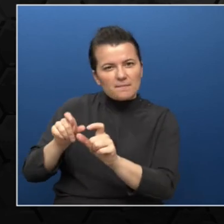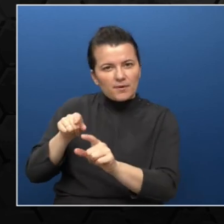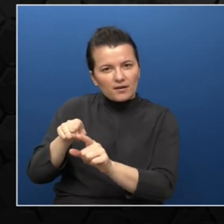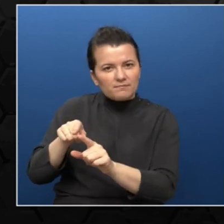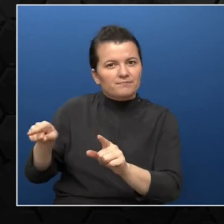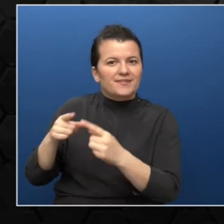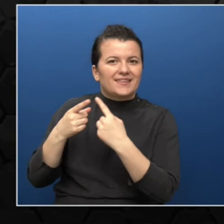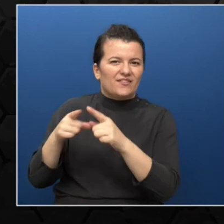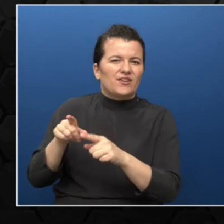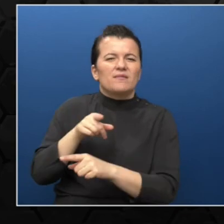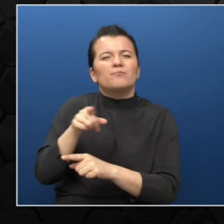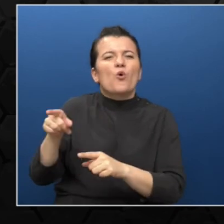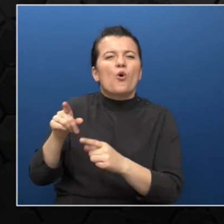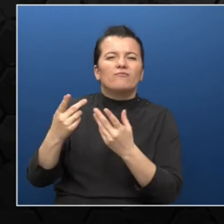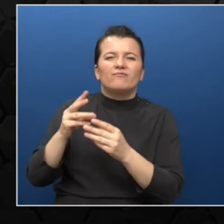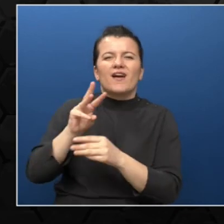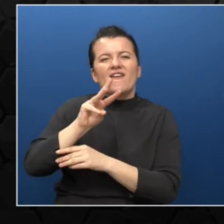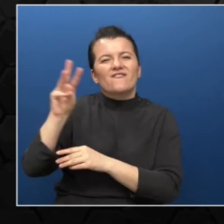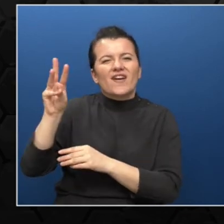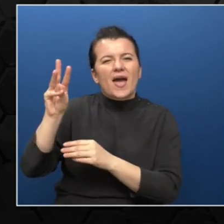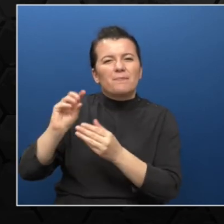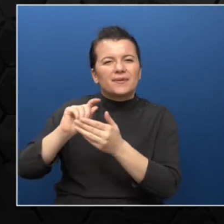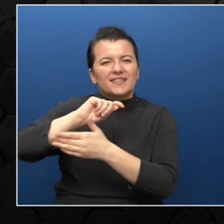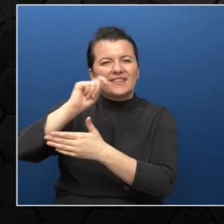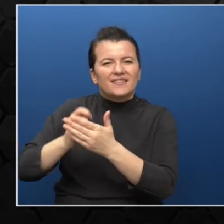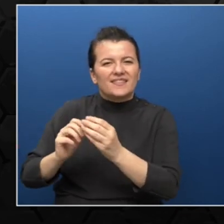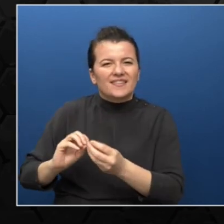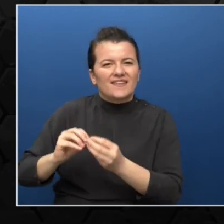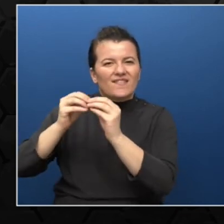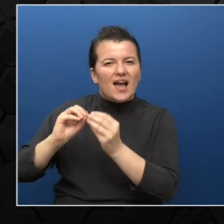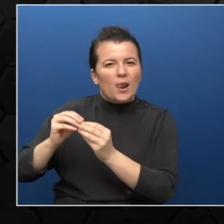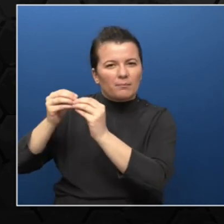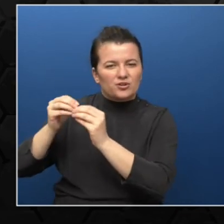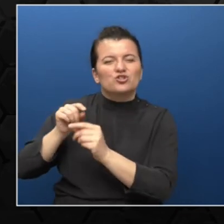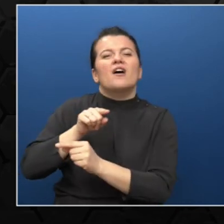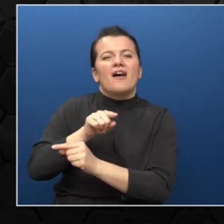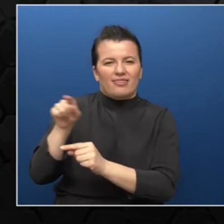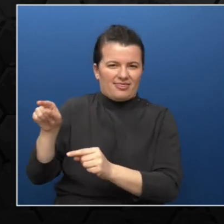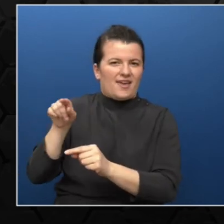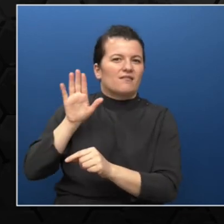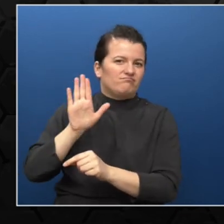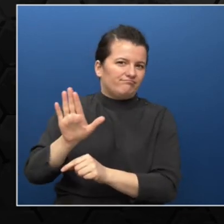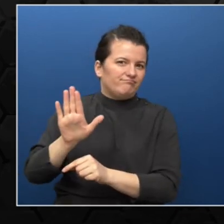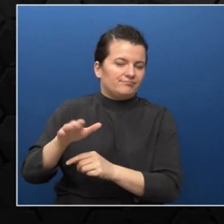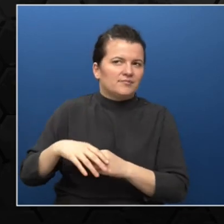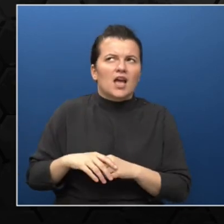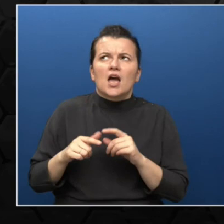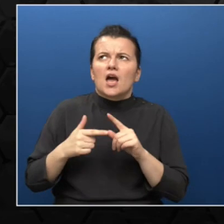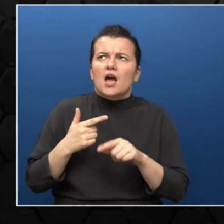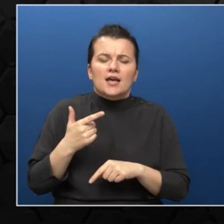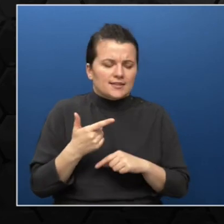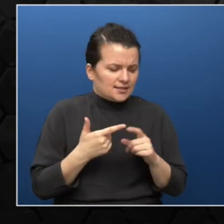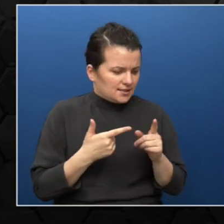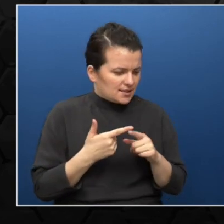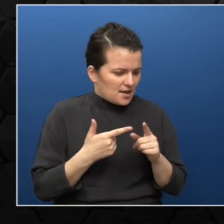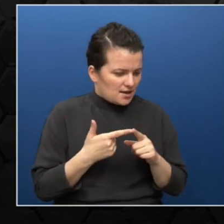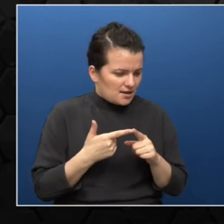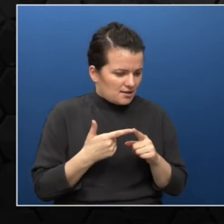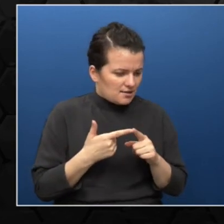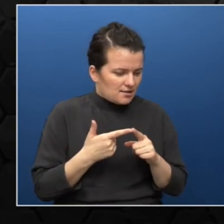developers. And second, I would, as far as I can tell, for